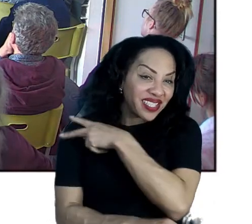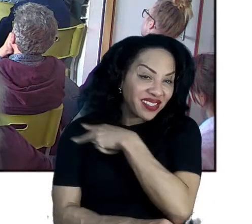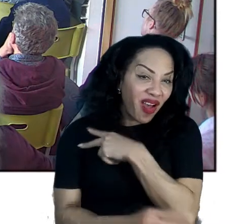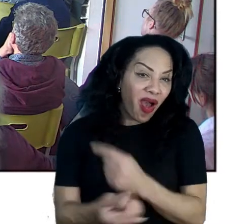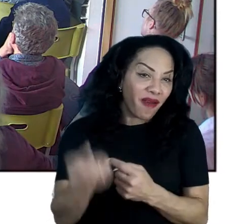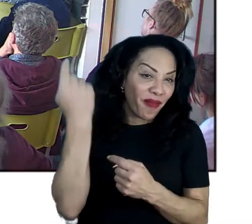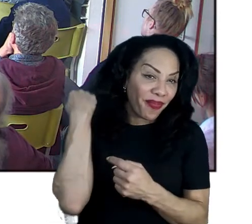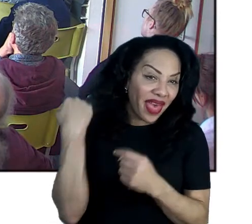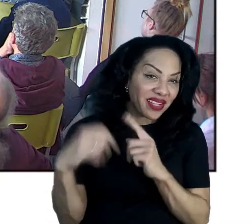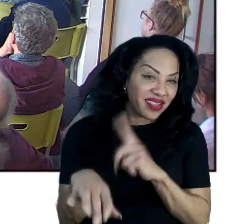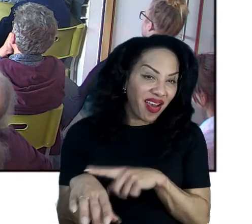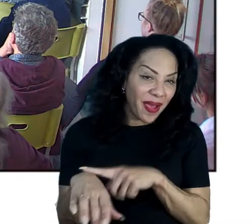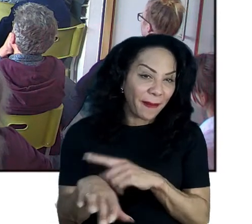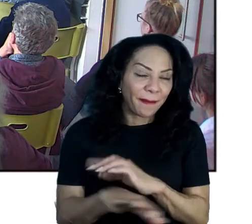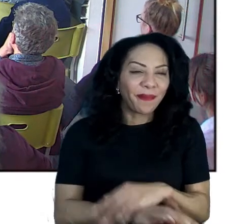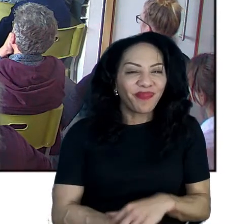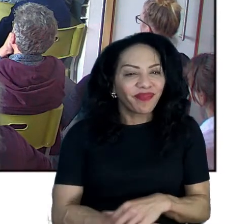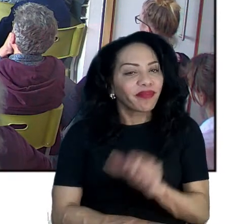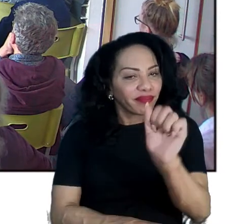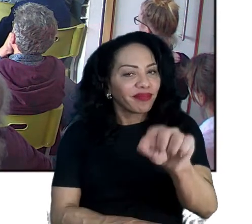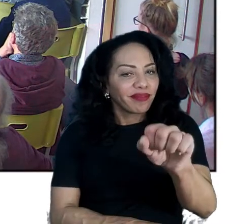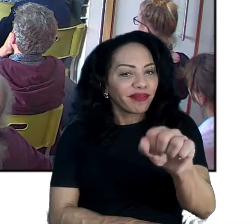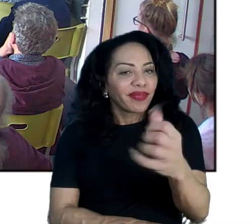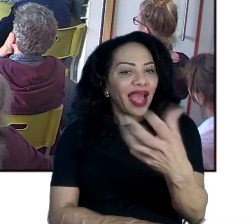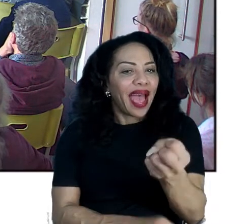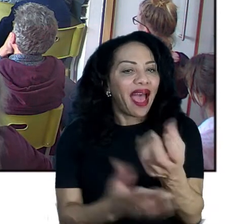there is an absence there that I am not